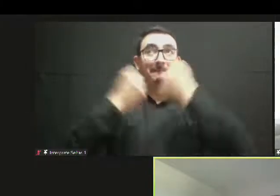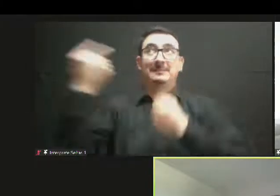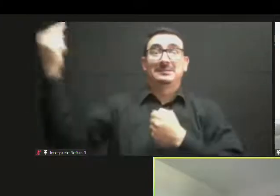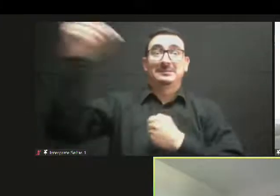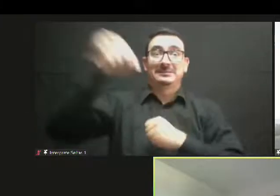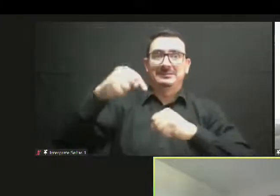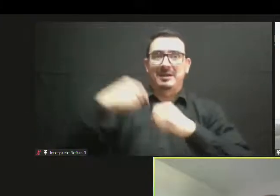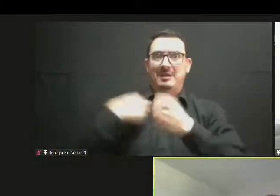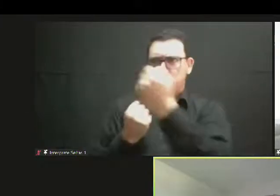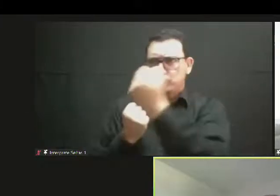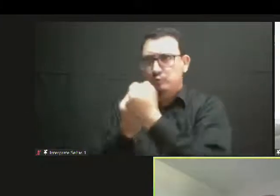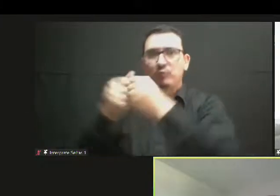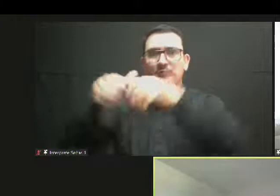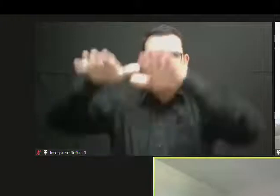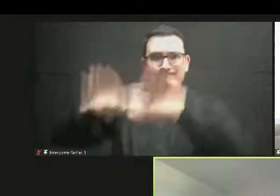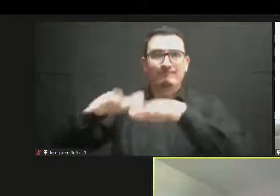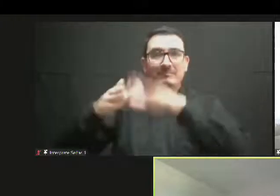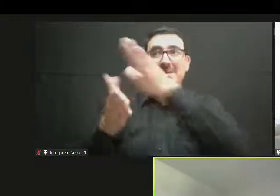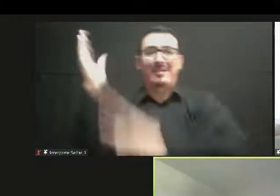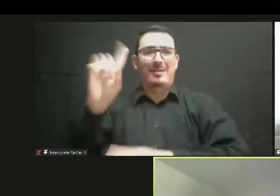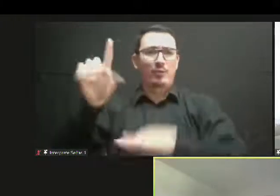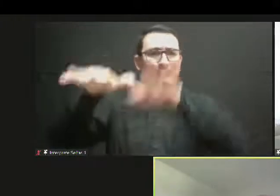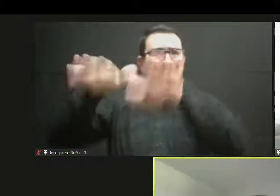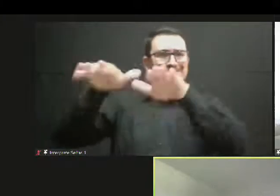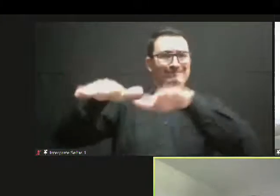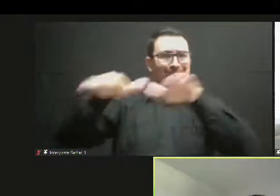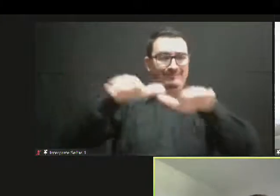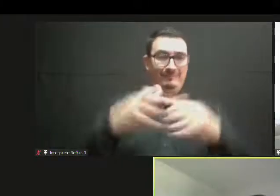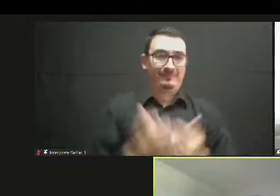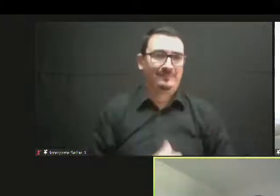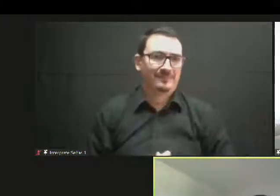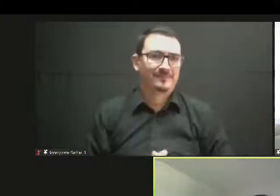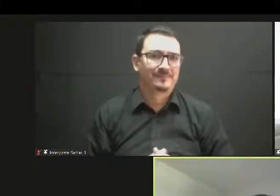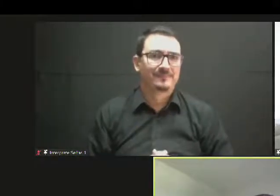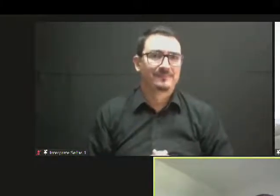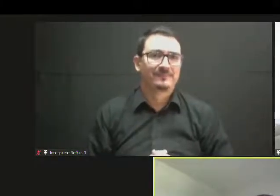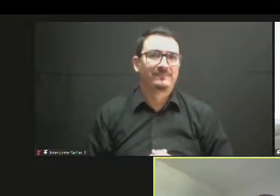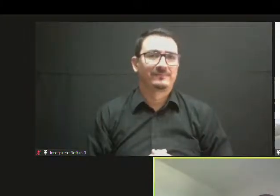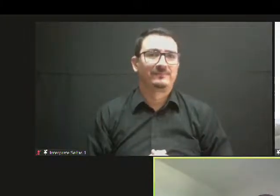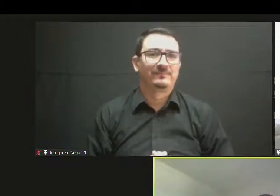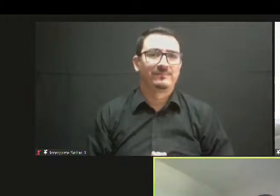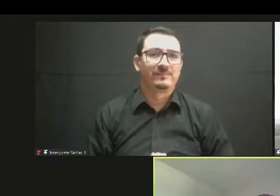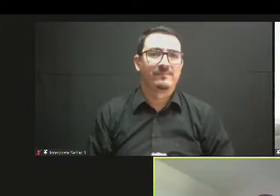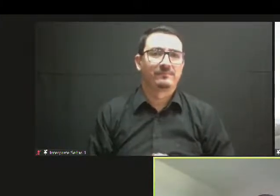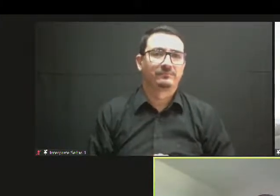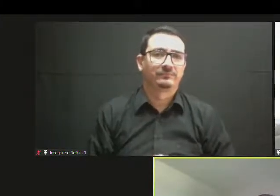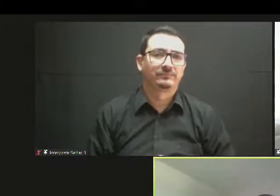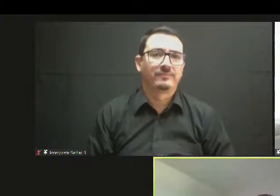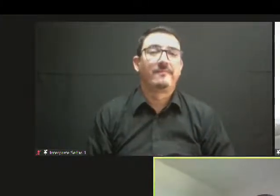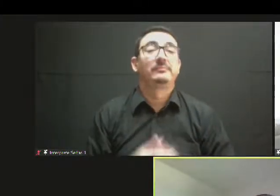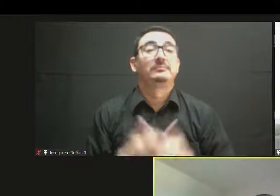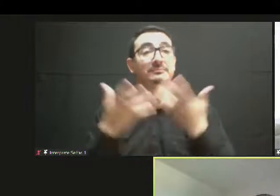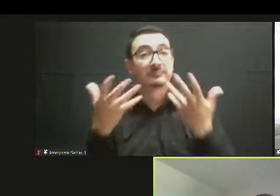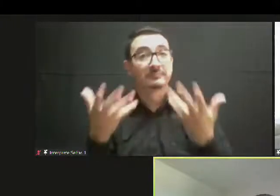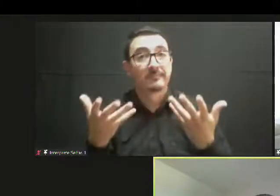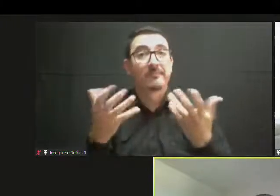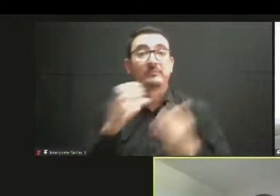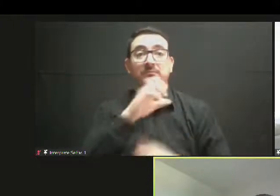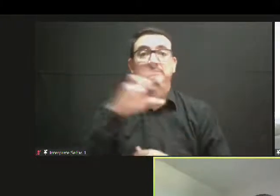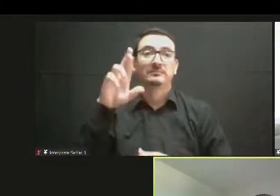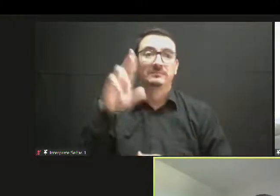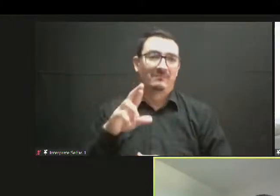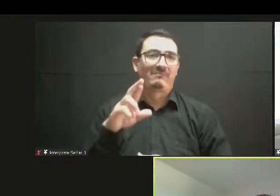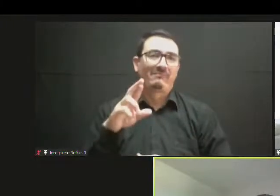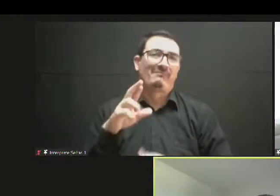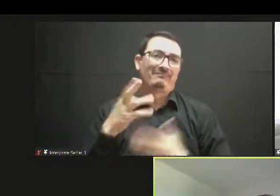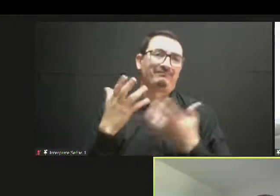is that Costa Rica has been by far unsuccessful attracting companies that wants to use Spanish as their